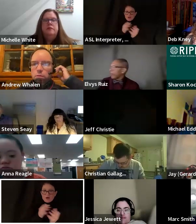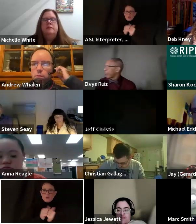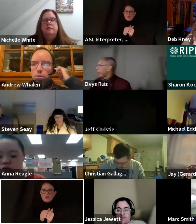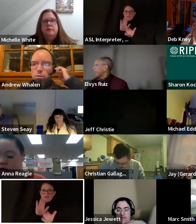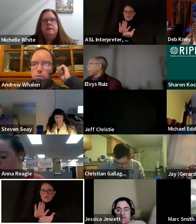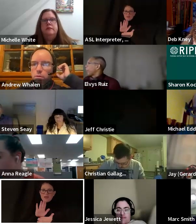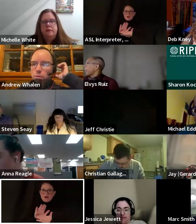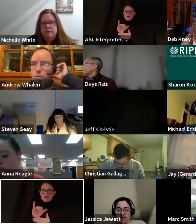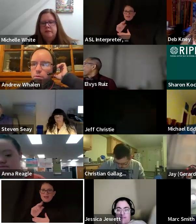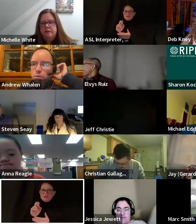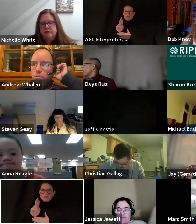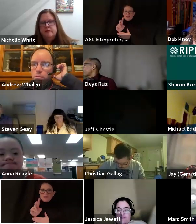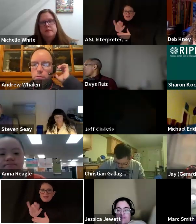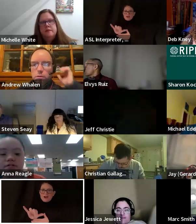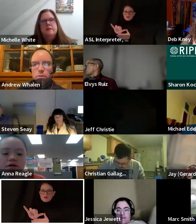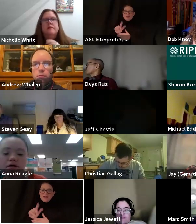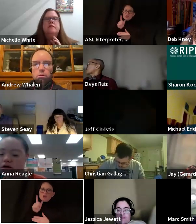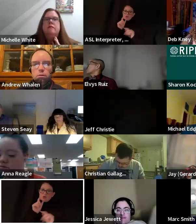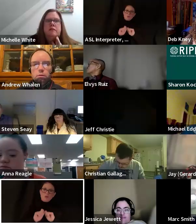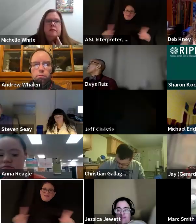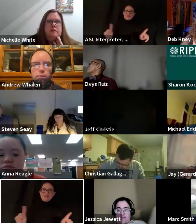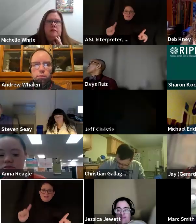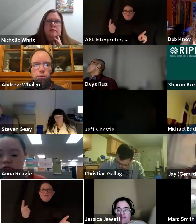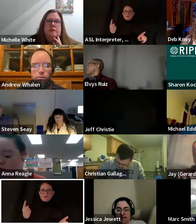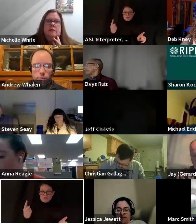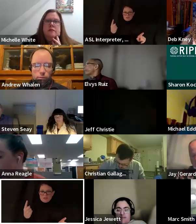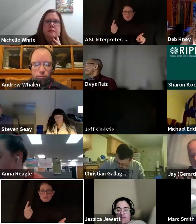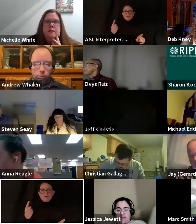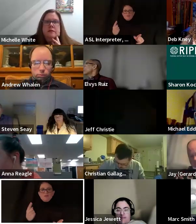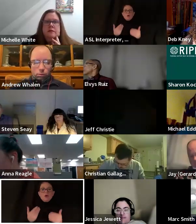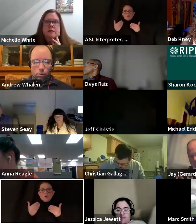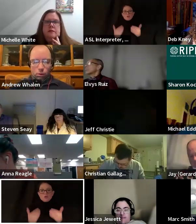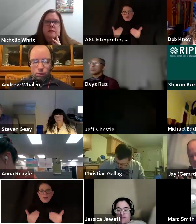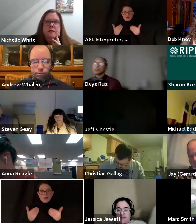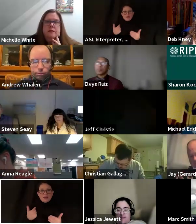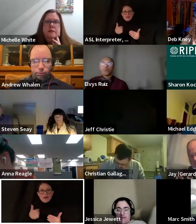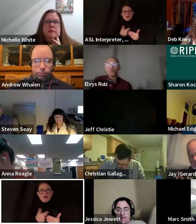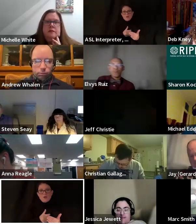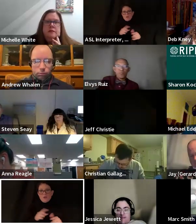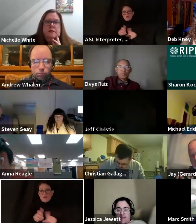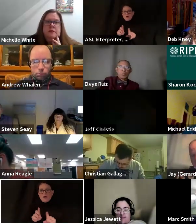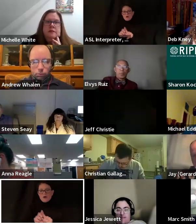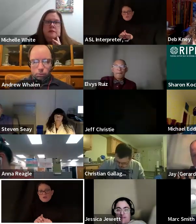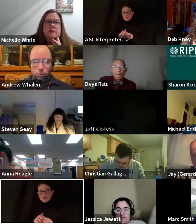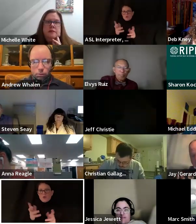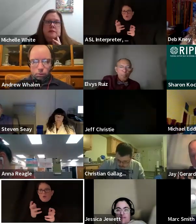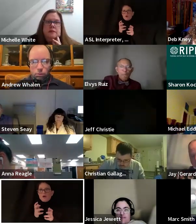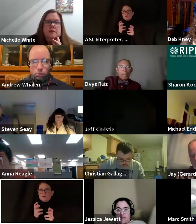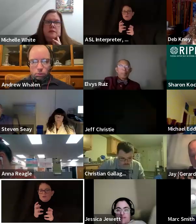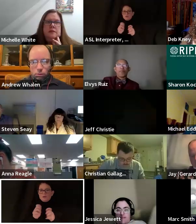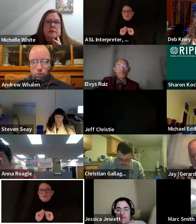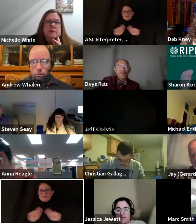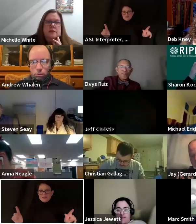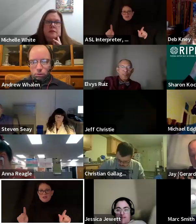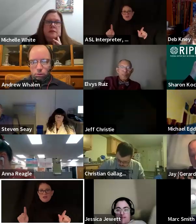intermediary. That's who we sent it out to initially. Right now, we're also, like I said, looking to